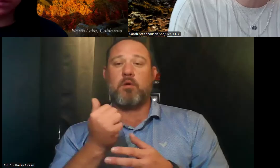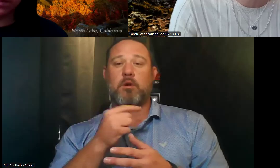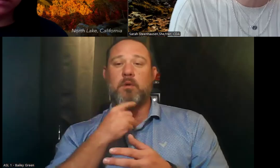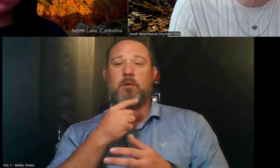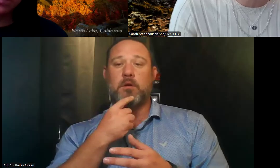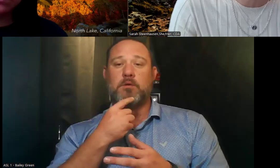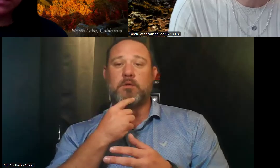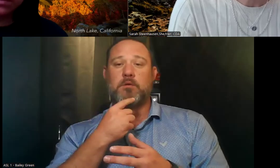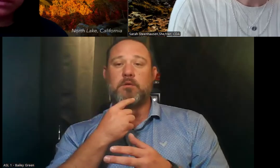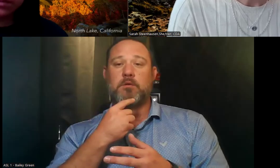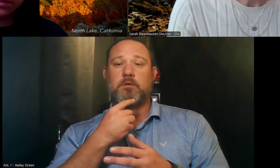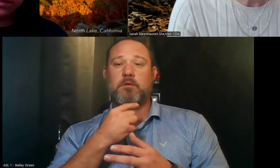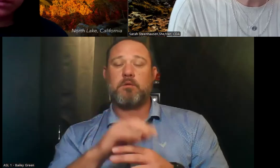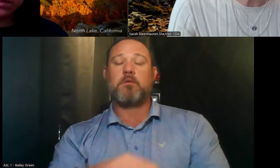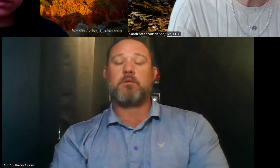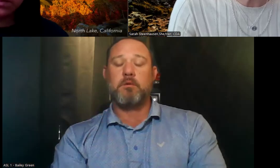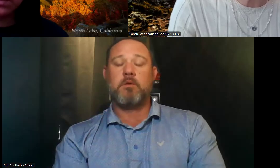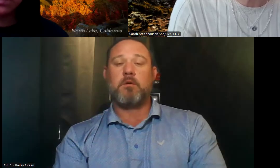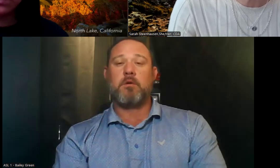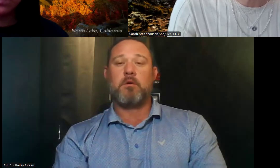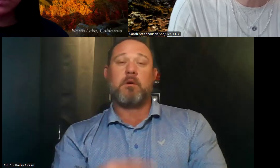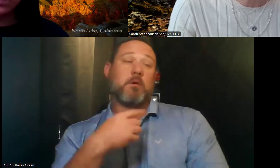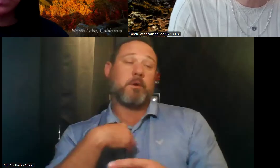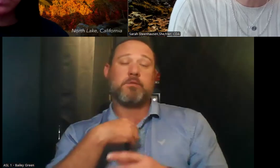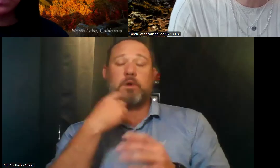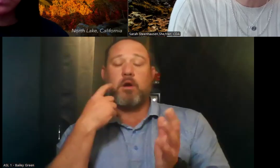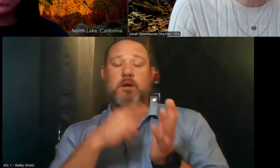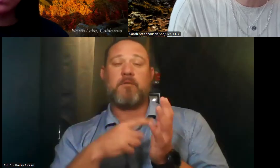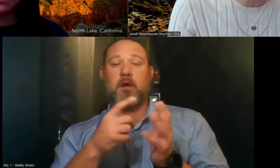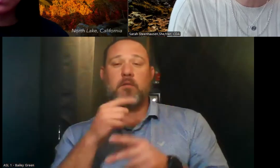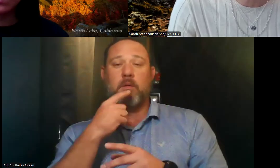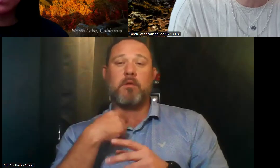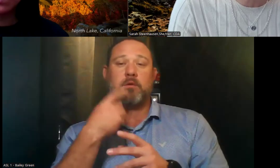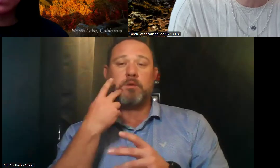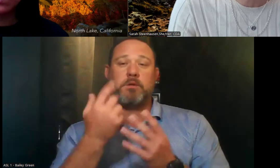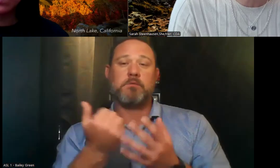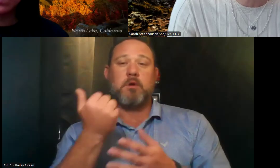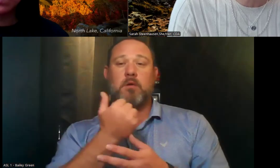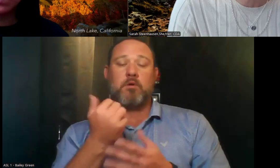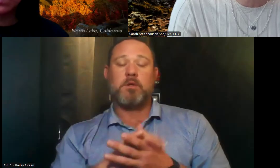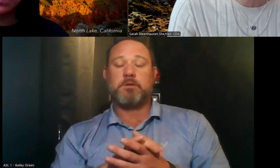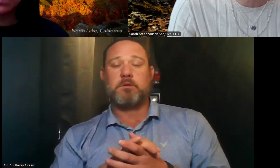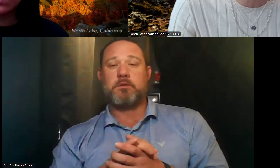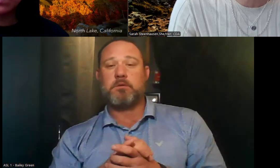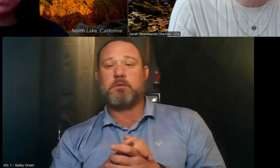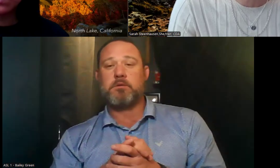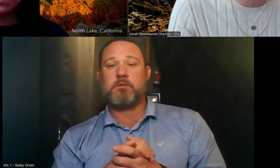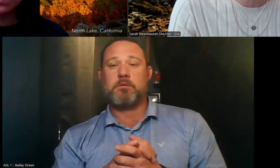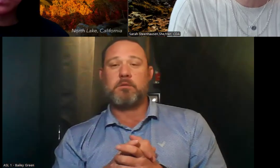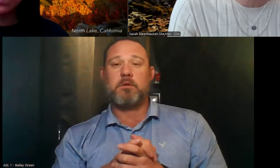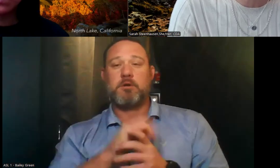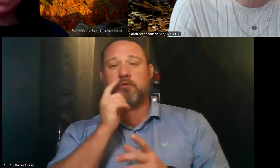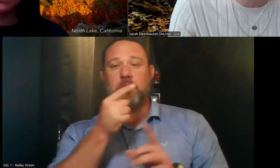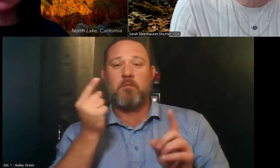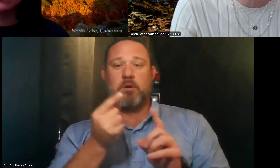populations. I really like that because we are identifying the populations that we see as priorities. And so that's really what it points